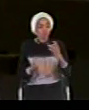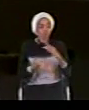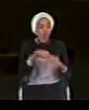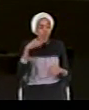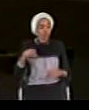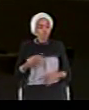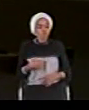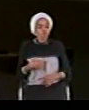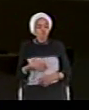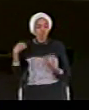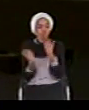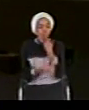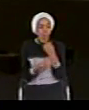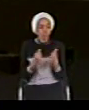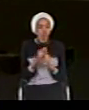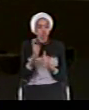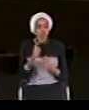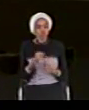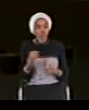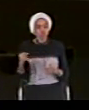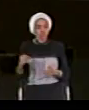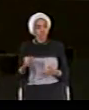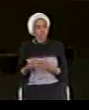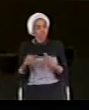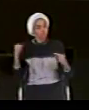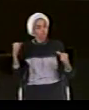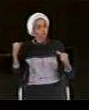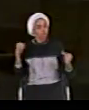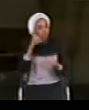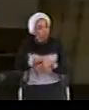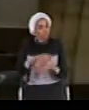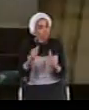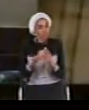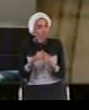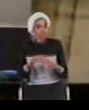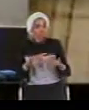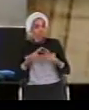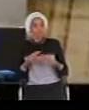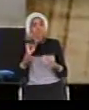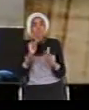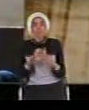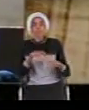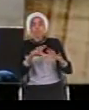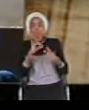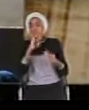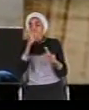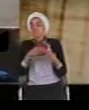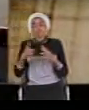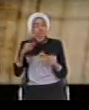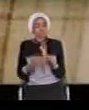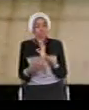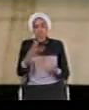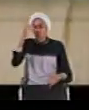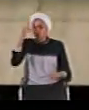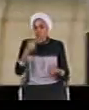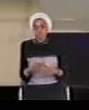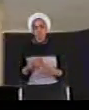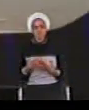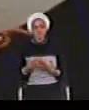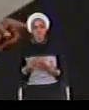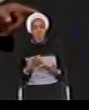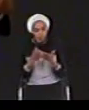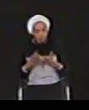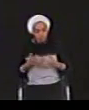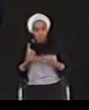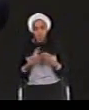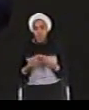deal with you. They conquer you with fear. That fear is gone. It says they wanted to bring